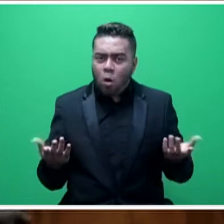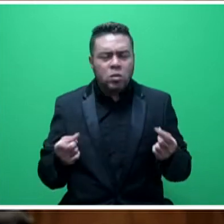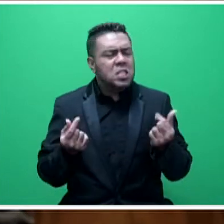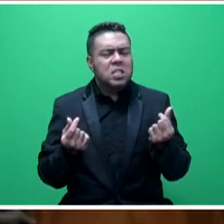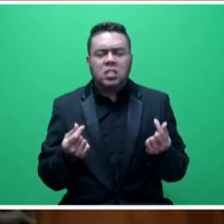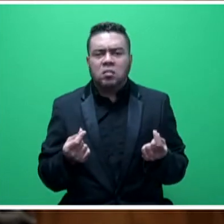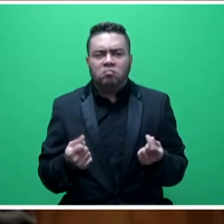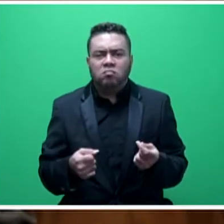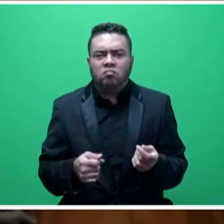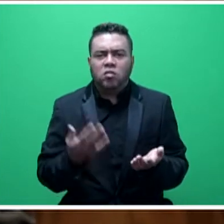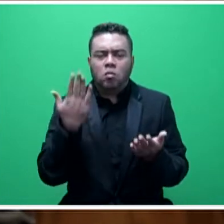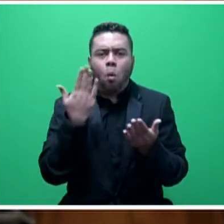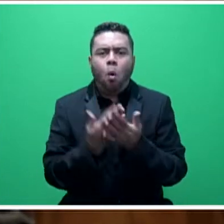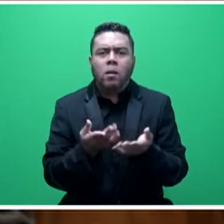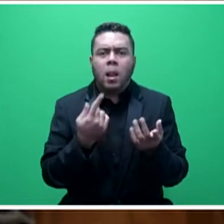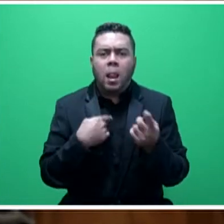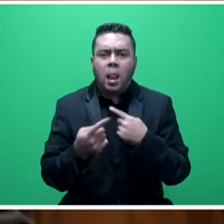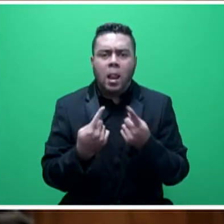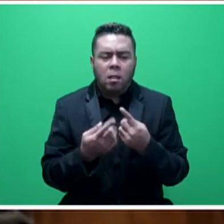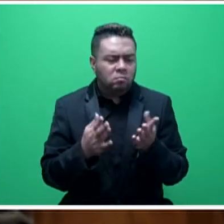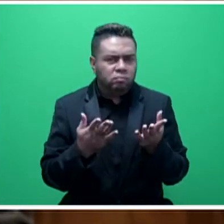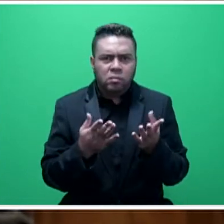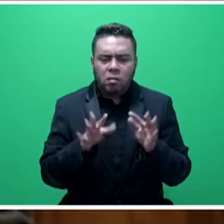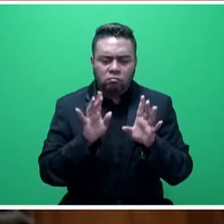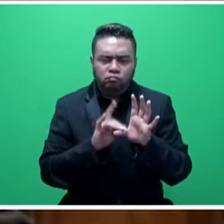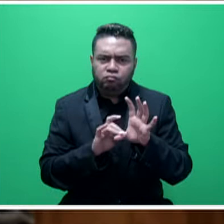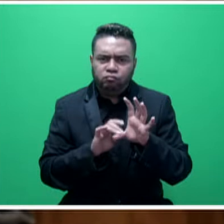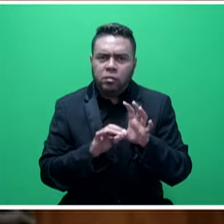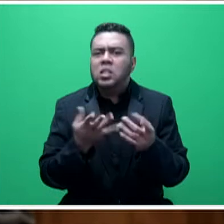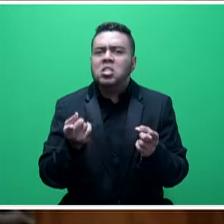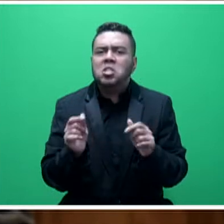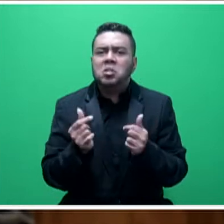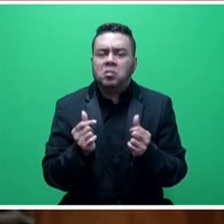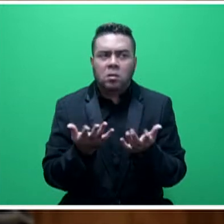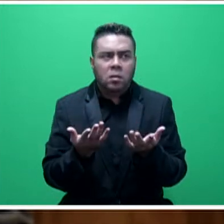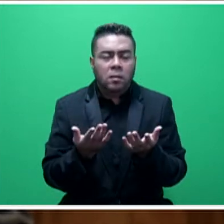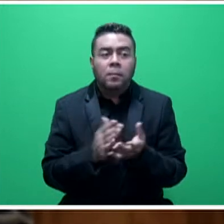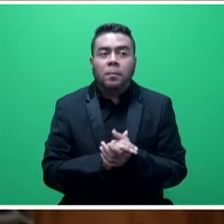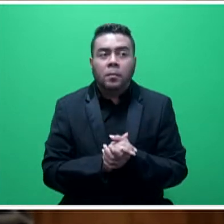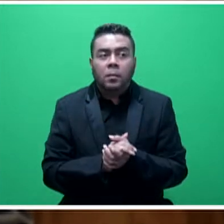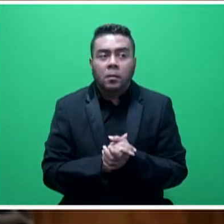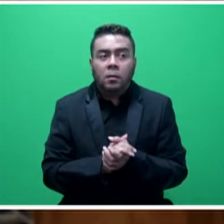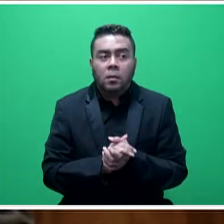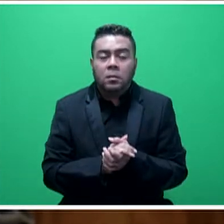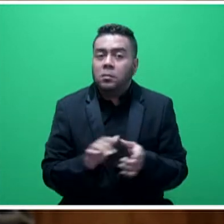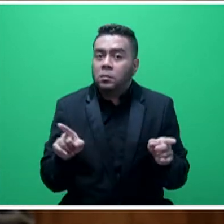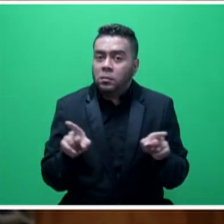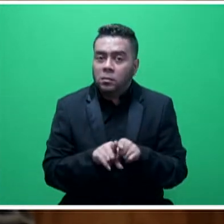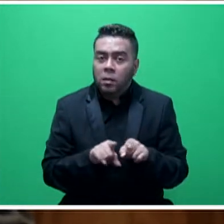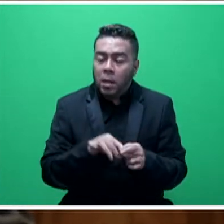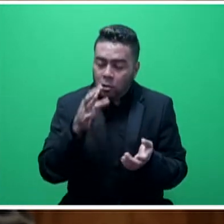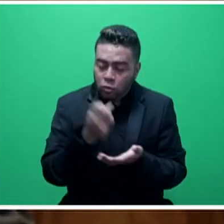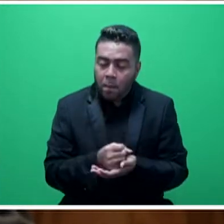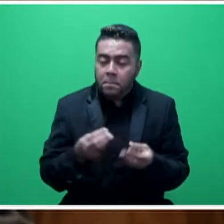an online business incorporation, and tax registration. By ensuring businesses have what they need to flourish, we are